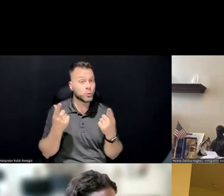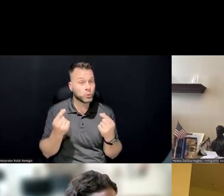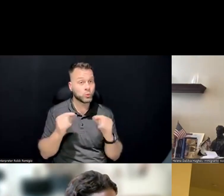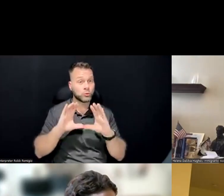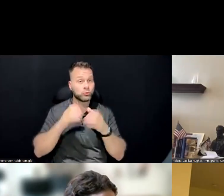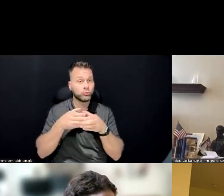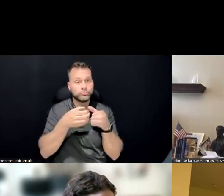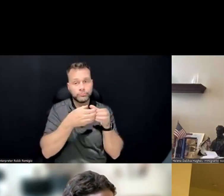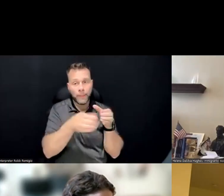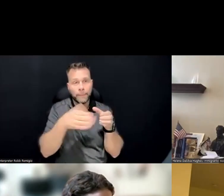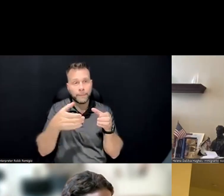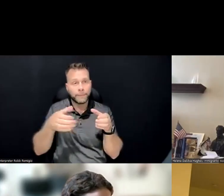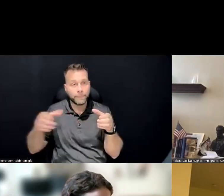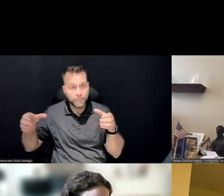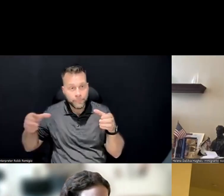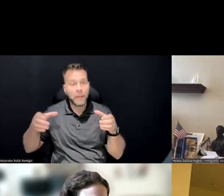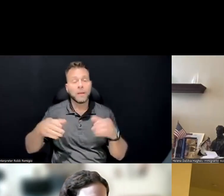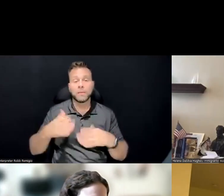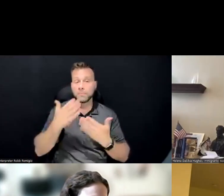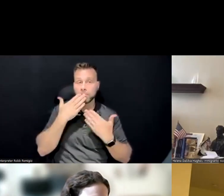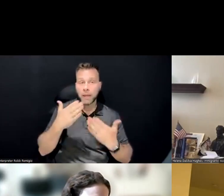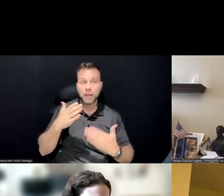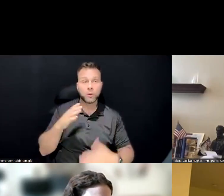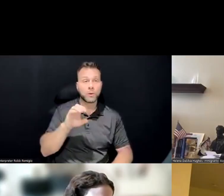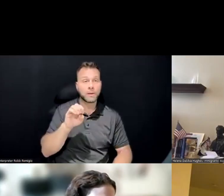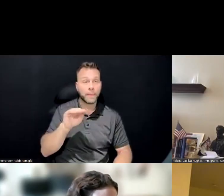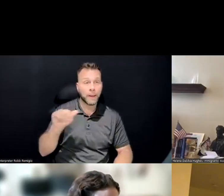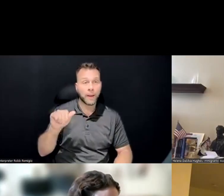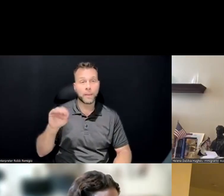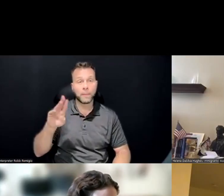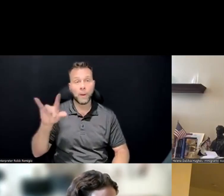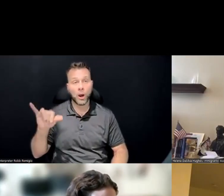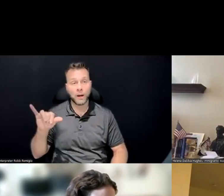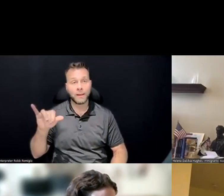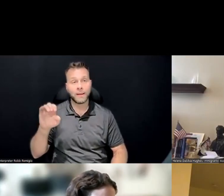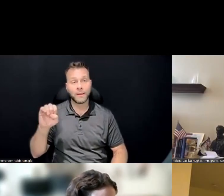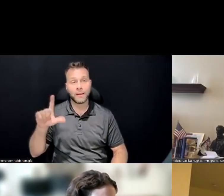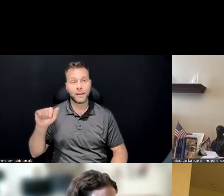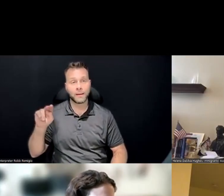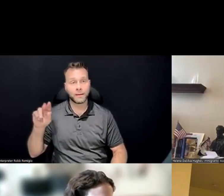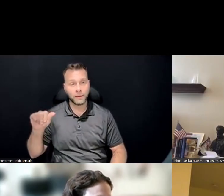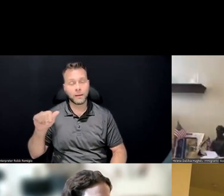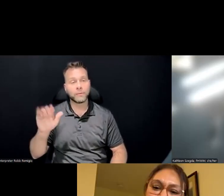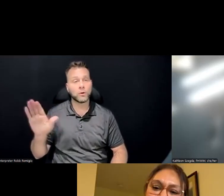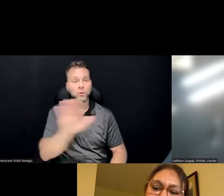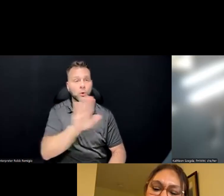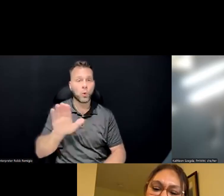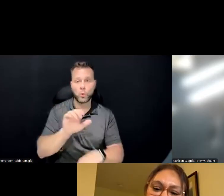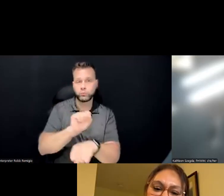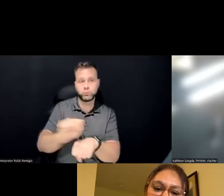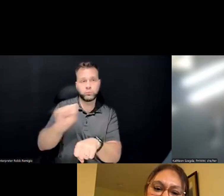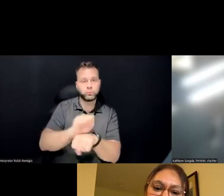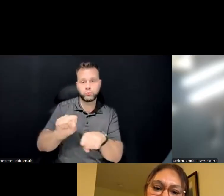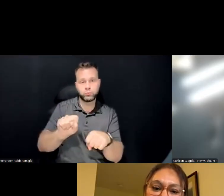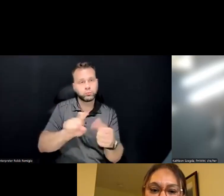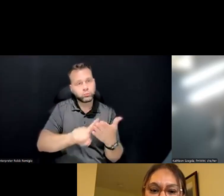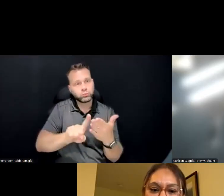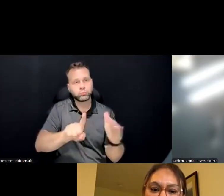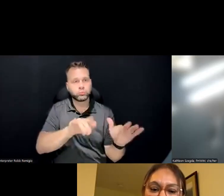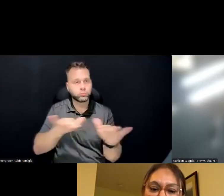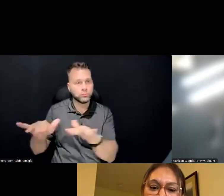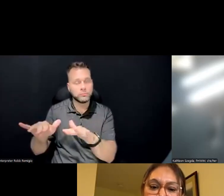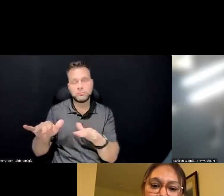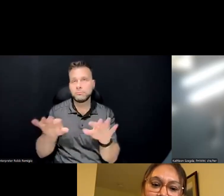you, Helena and Emma, Marley, and Michelle for sharing about the work that you're doing. It's so important during